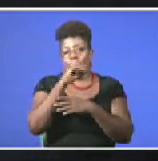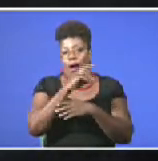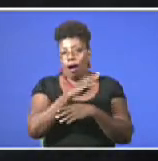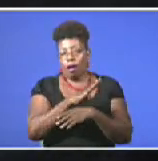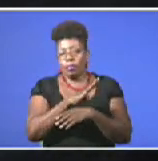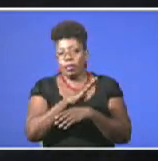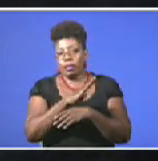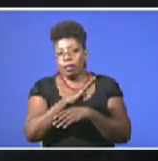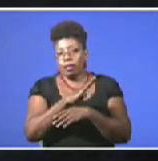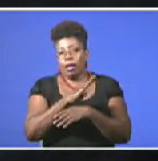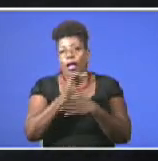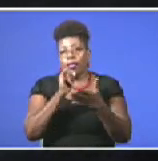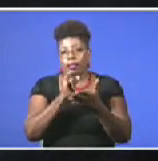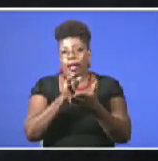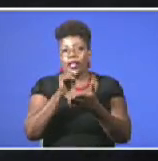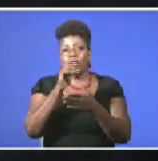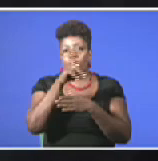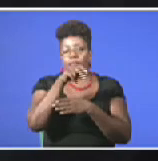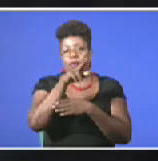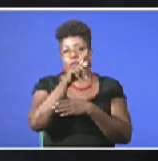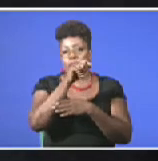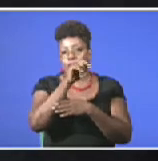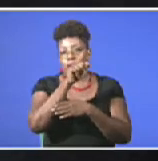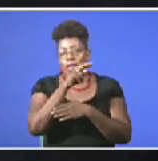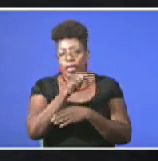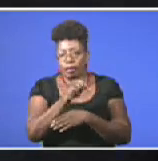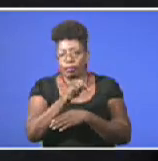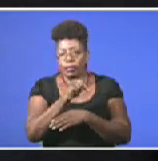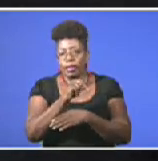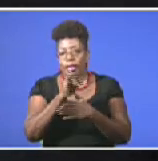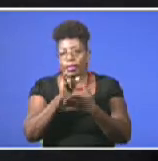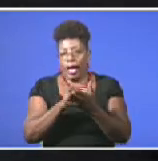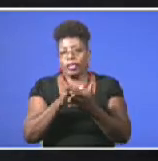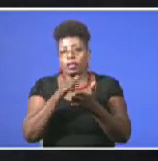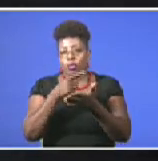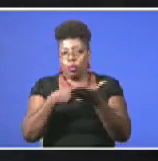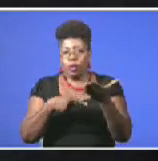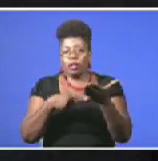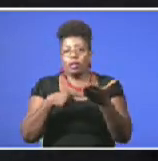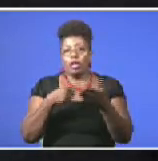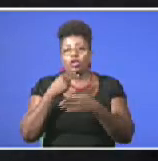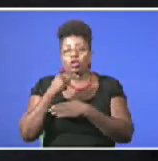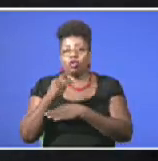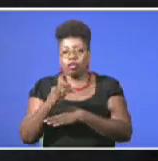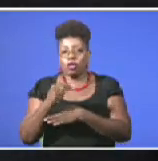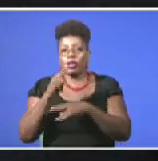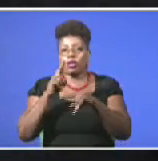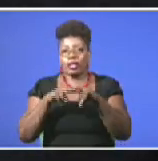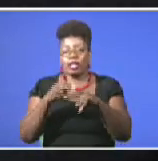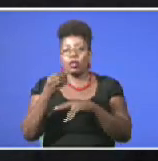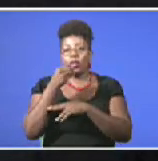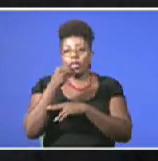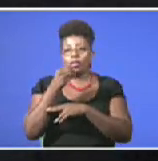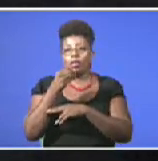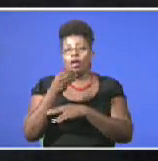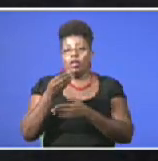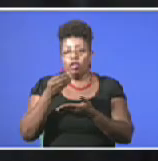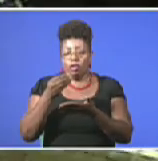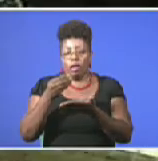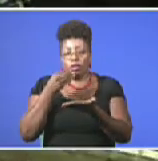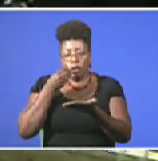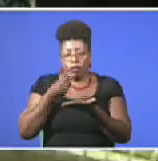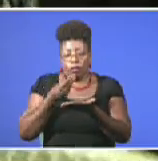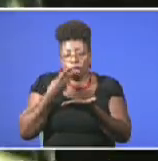it. That's pretty much the scope of what your nutritional, when you sit down to eat, that's what your meal should look